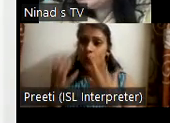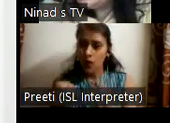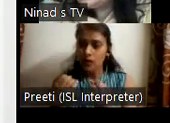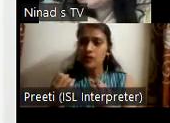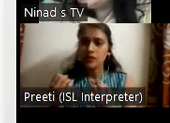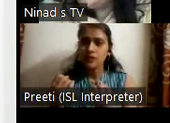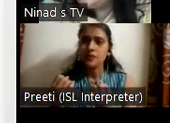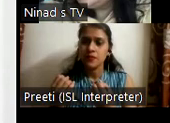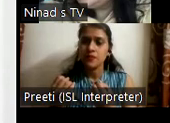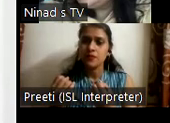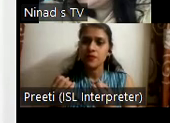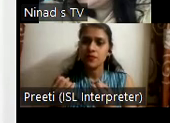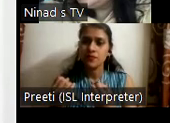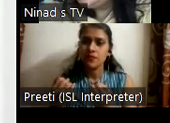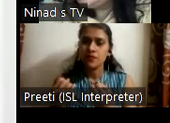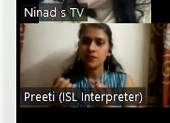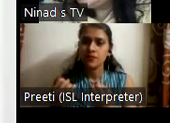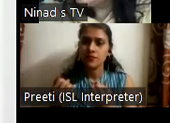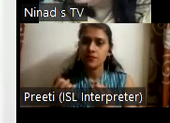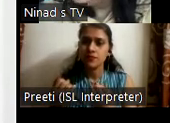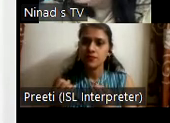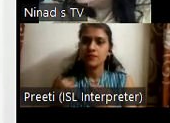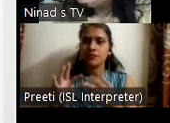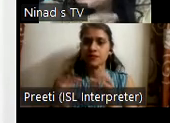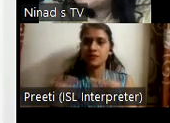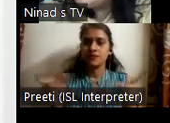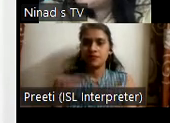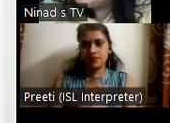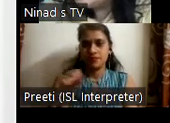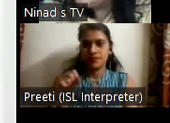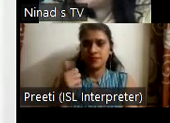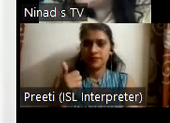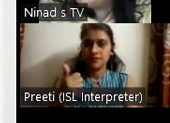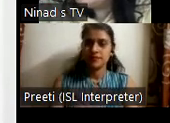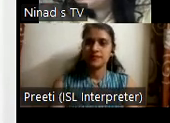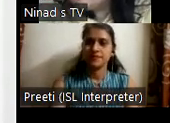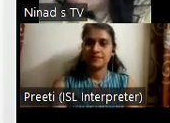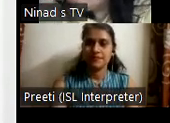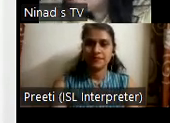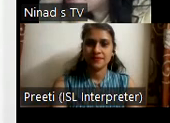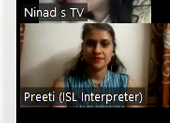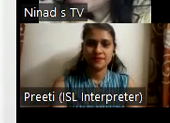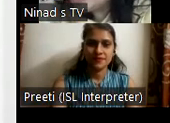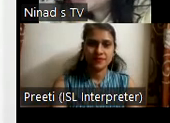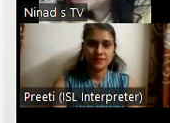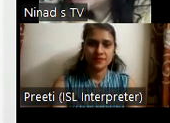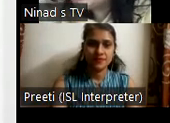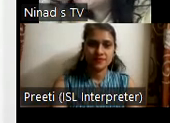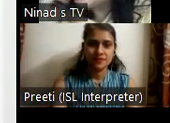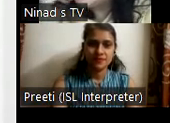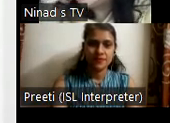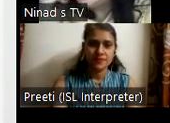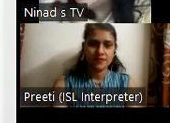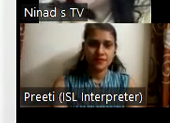across in the auto rickshaw and different their transportation. They've gone to all these vaccination sites